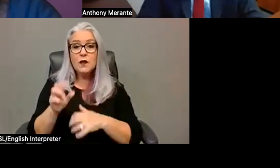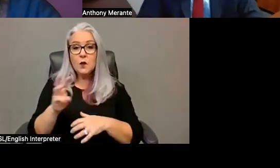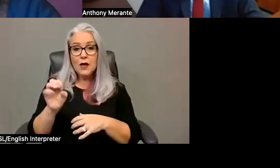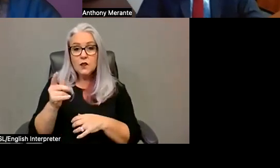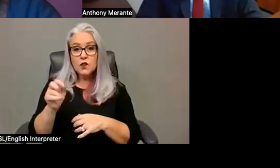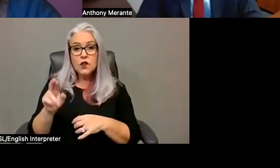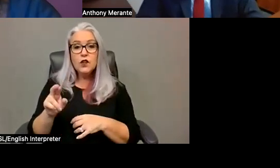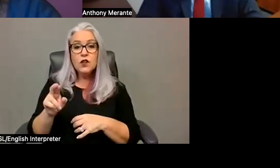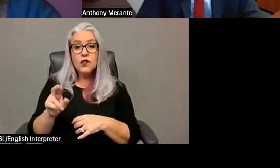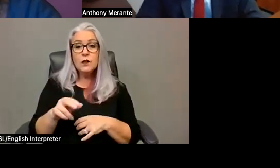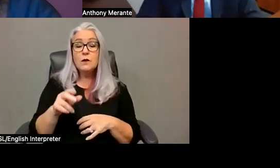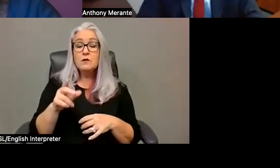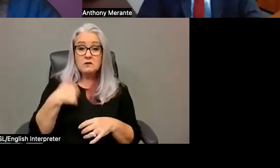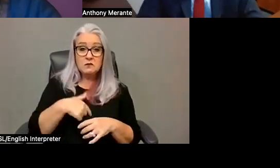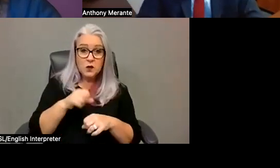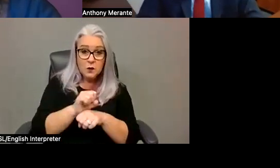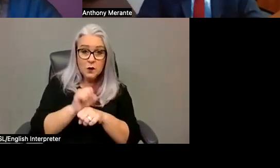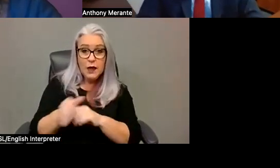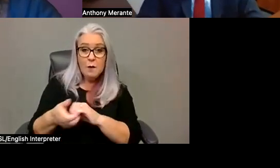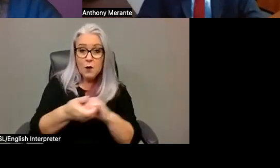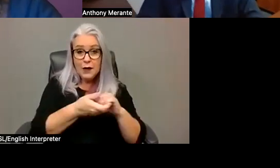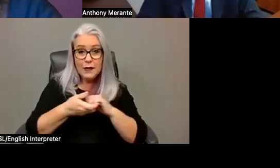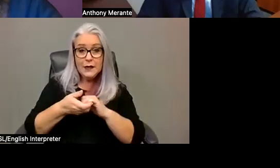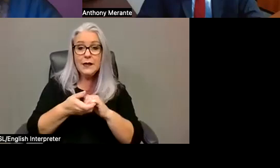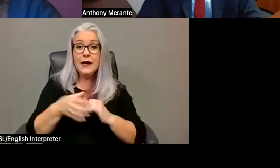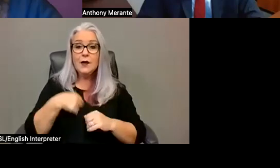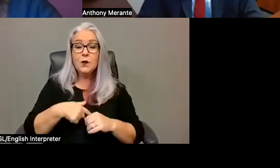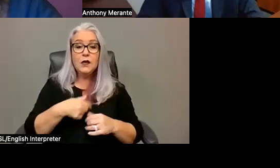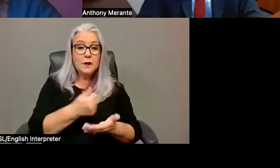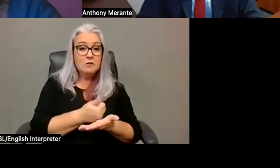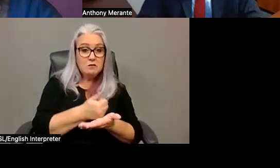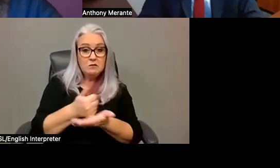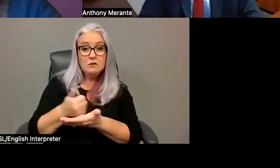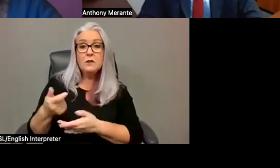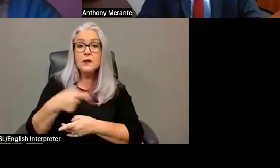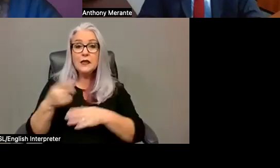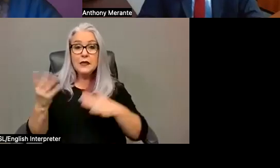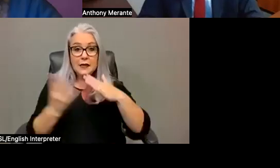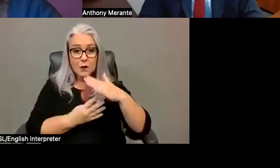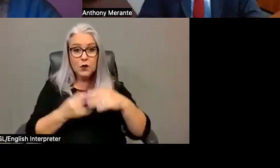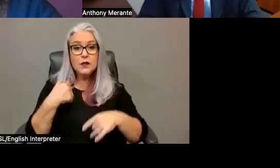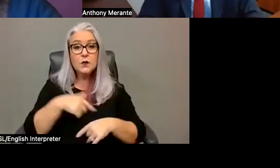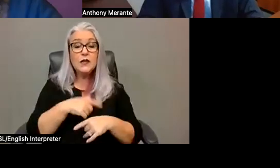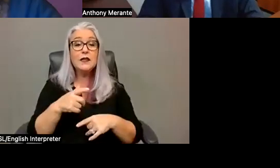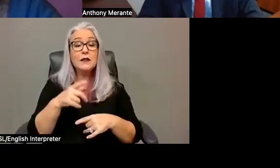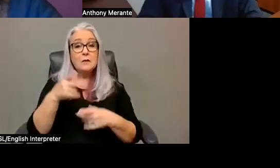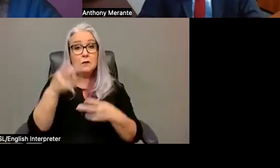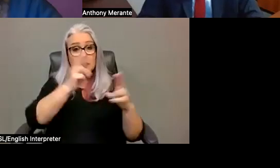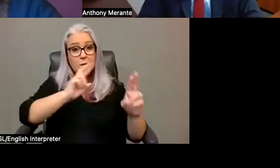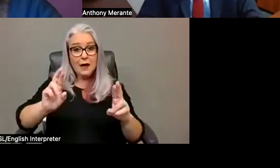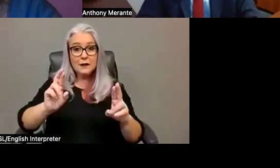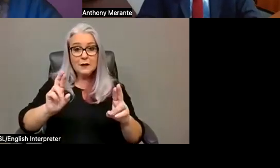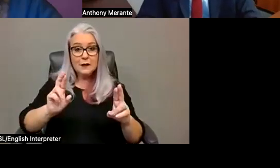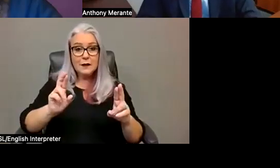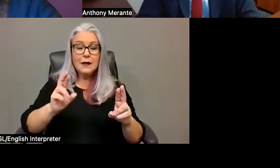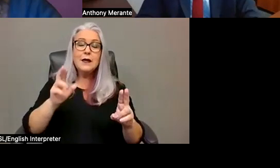worked with West Tab like we should have done. And we treated the immigrants with dignity and respect, because that's what we should have done.